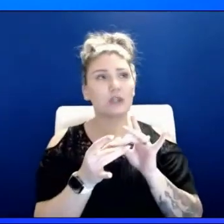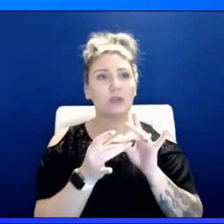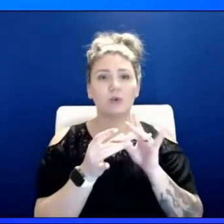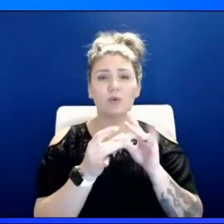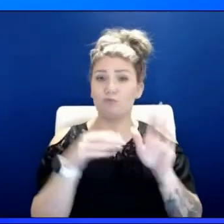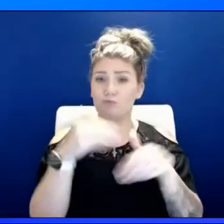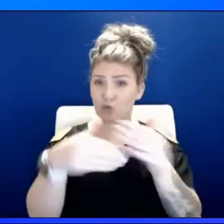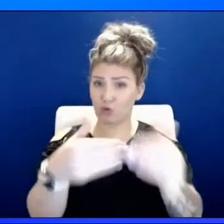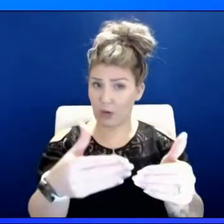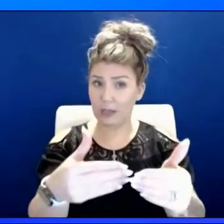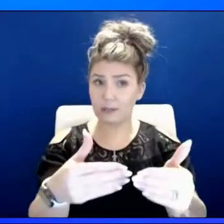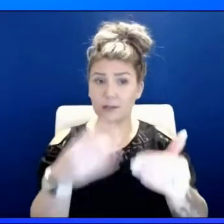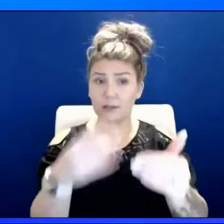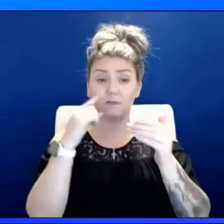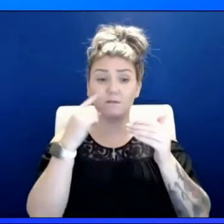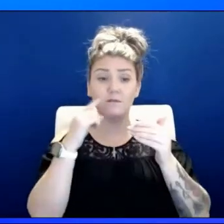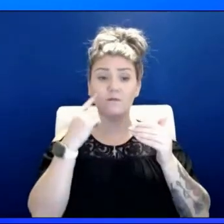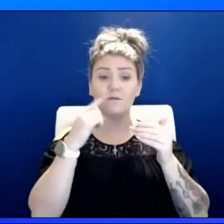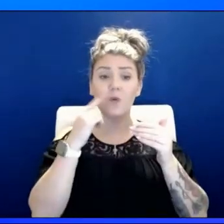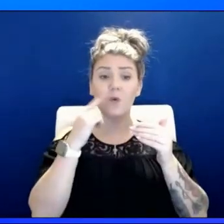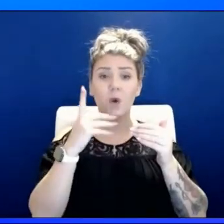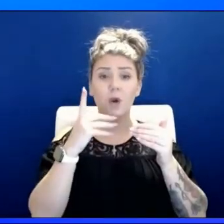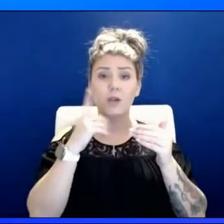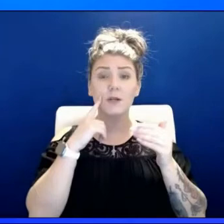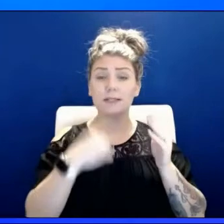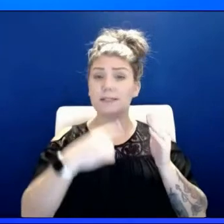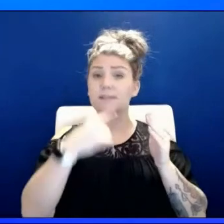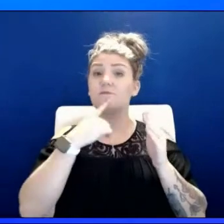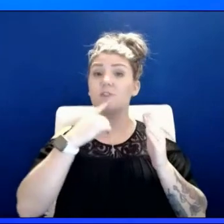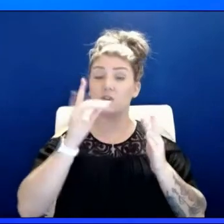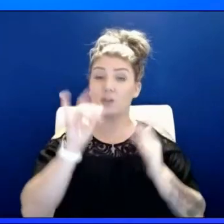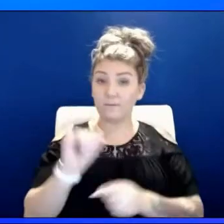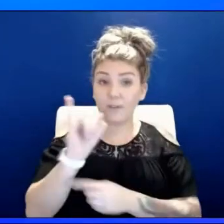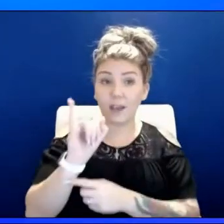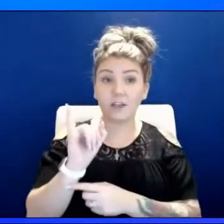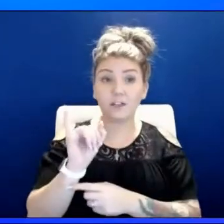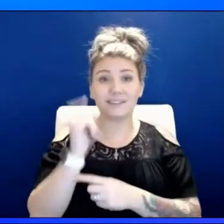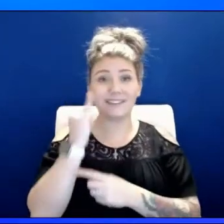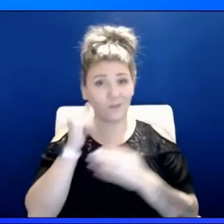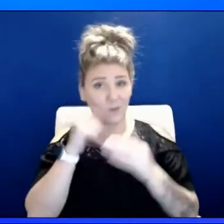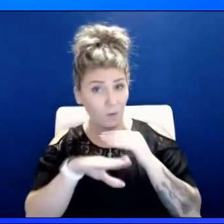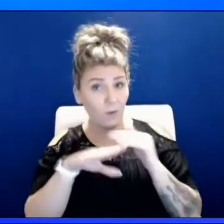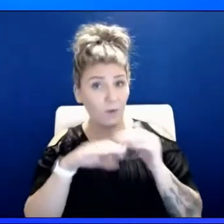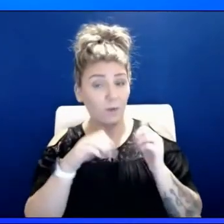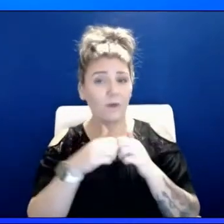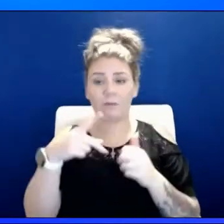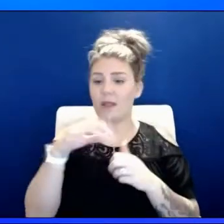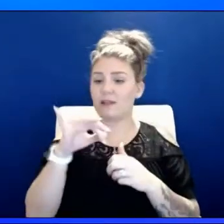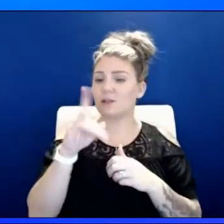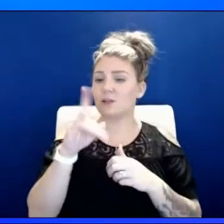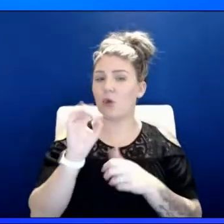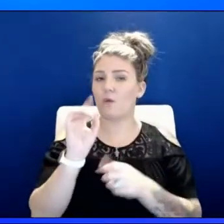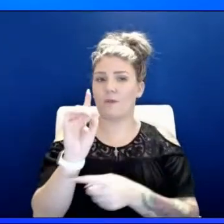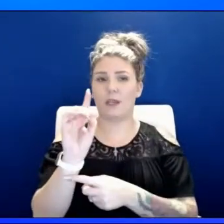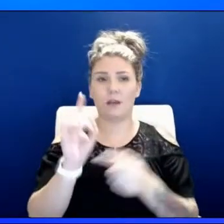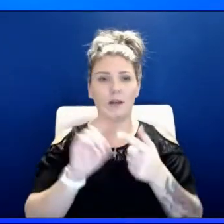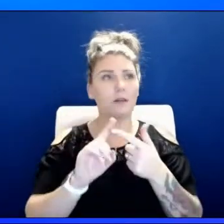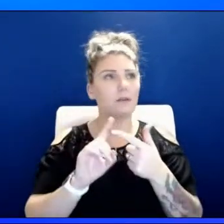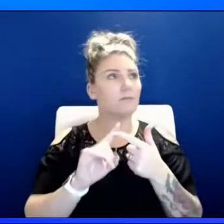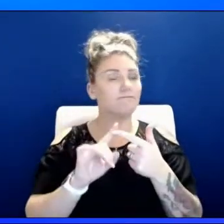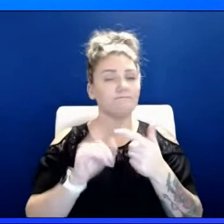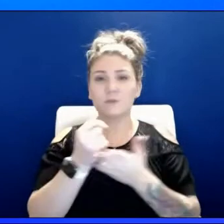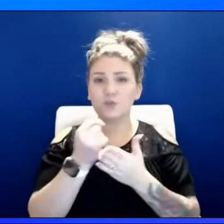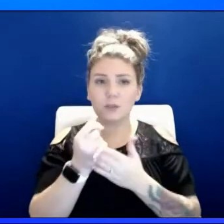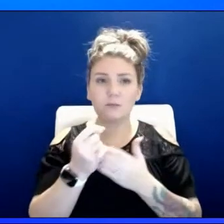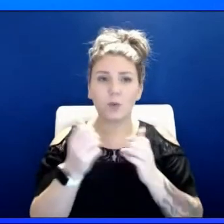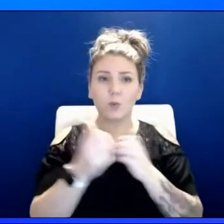to severe infection. Should you go in for treatment with Paxlovid, or should you go on treatment with a